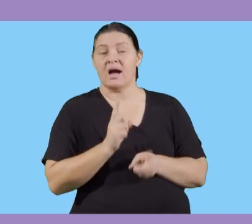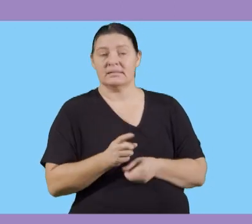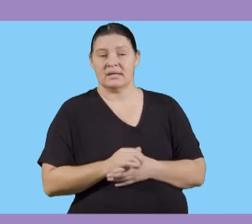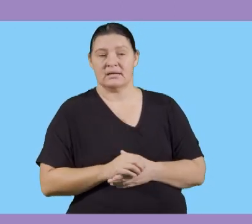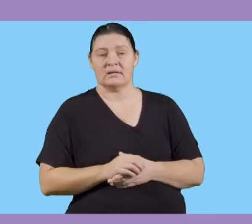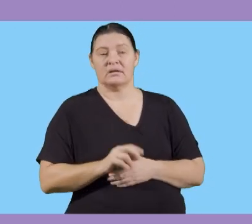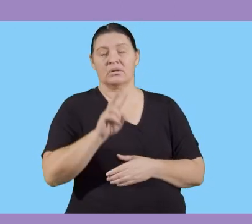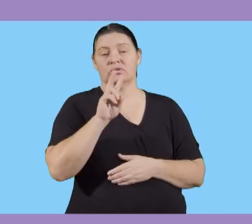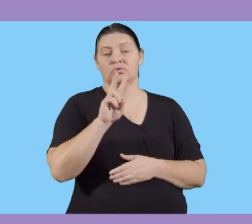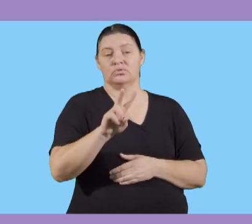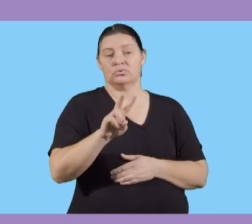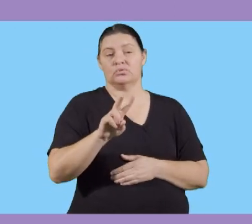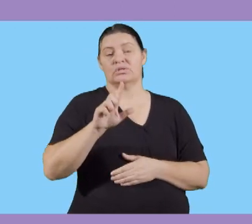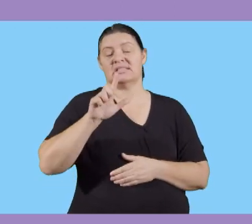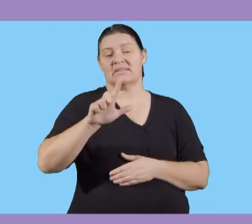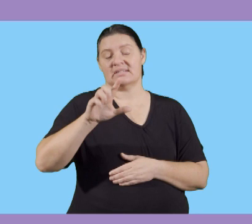answer of